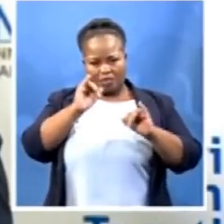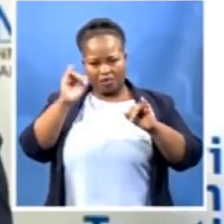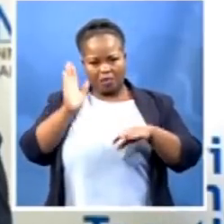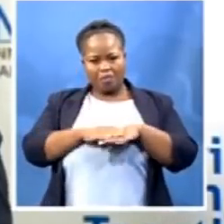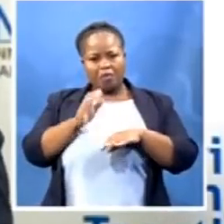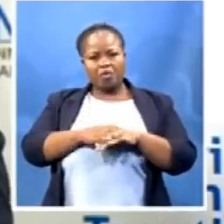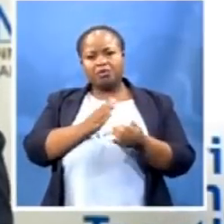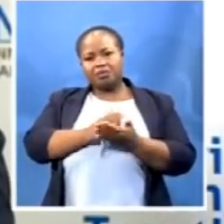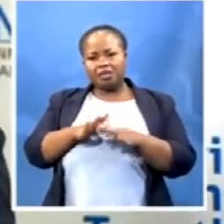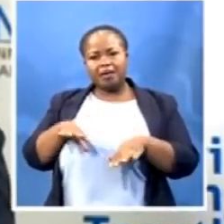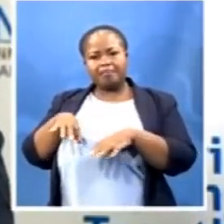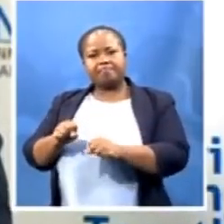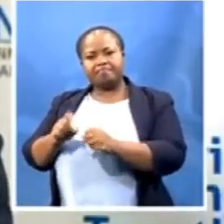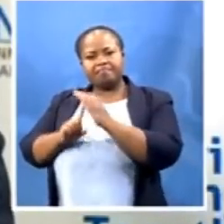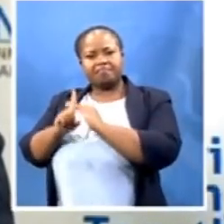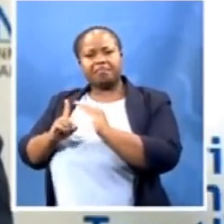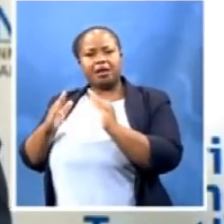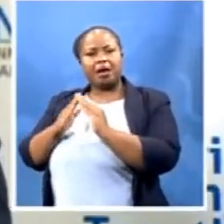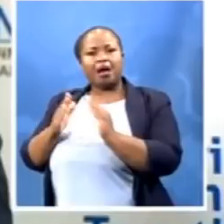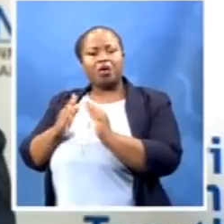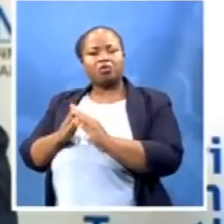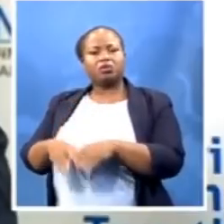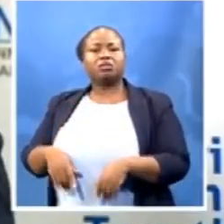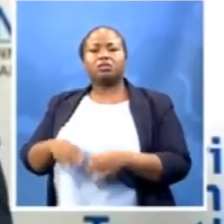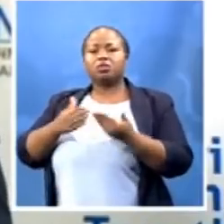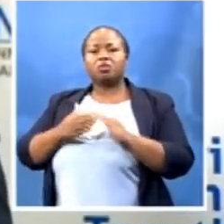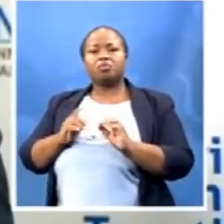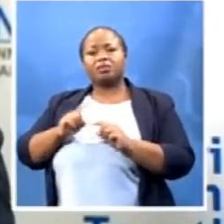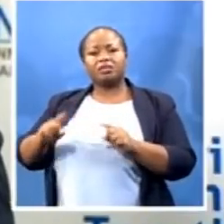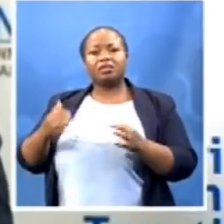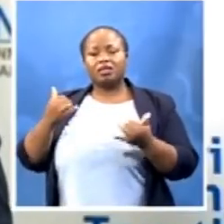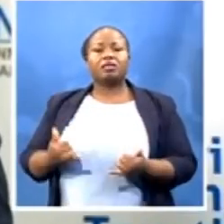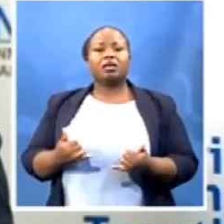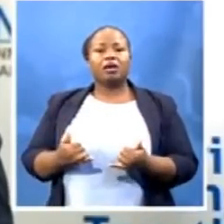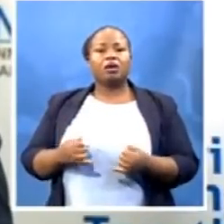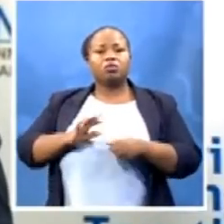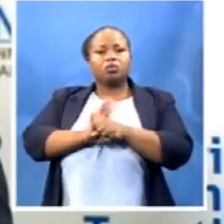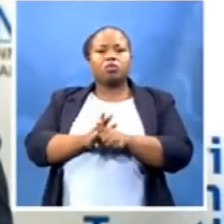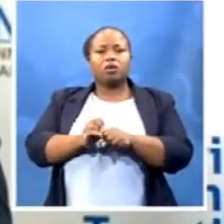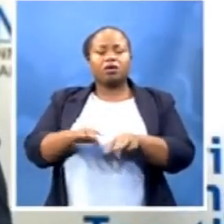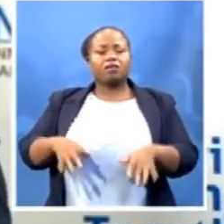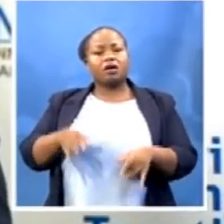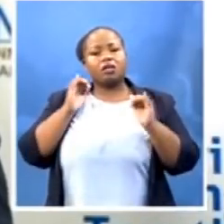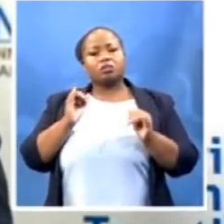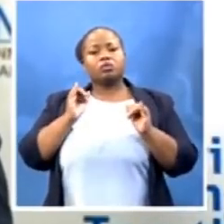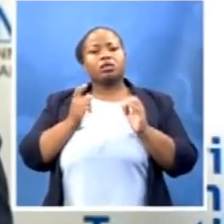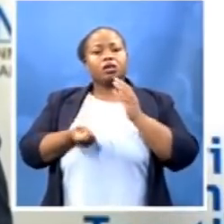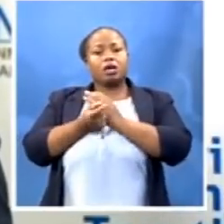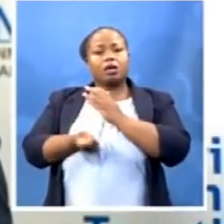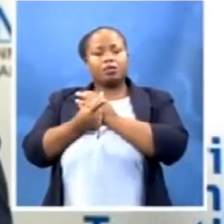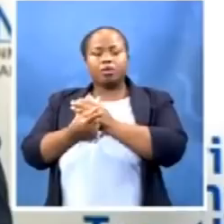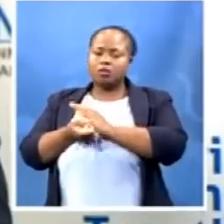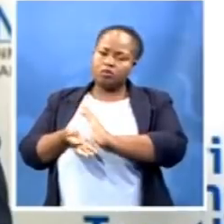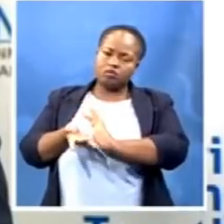this unprecedented COVID-19 crisis have been behind the rise in illegal land occupations around the